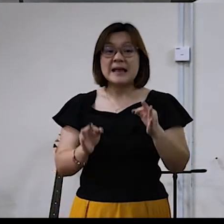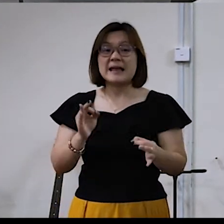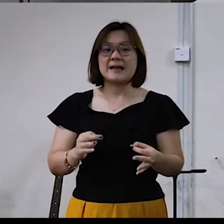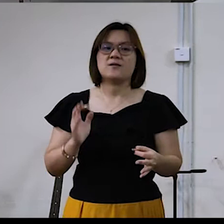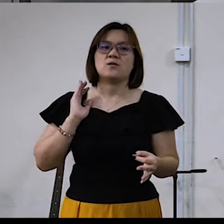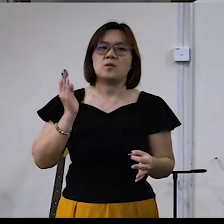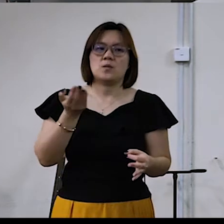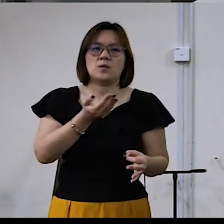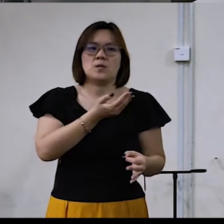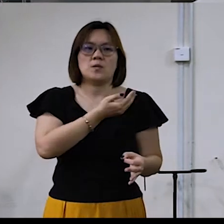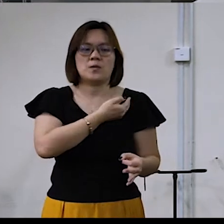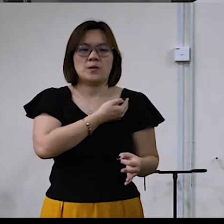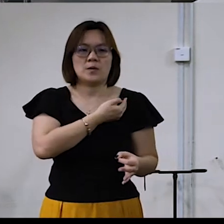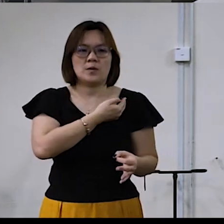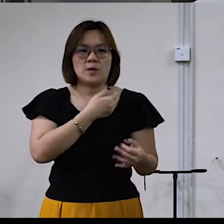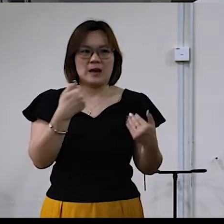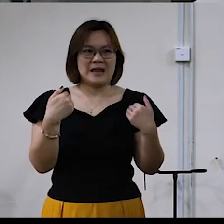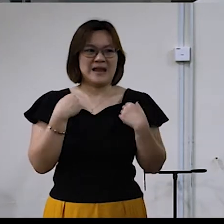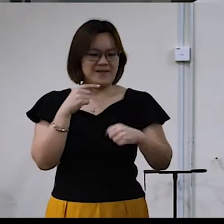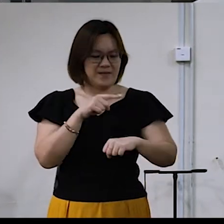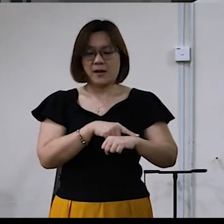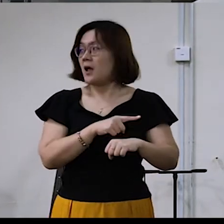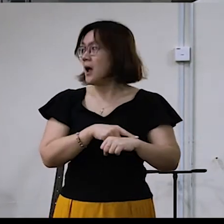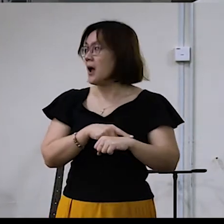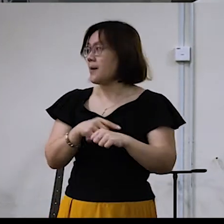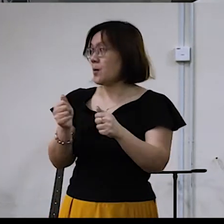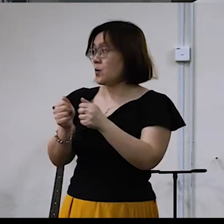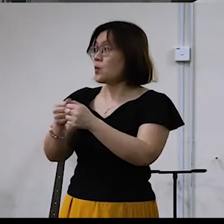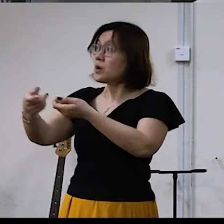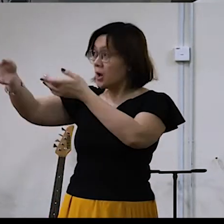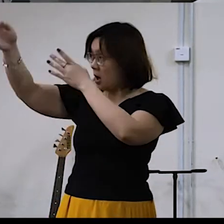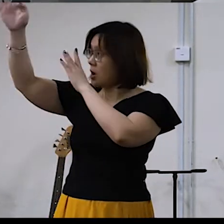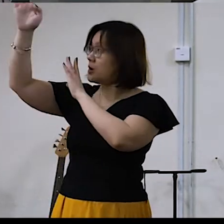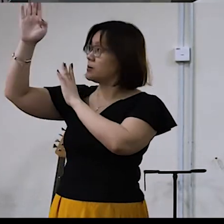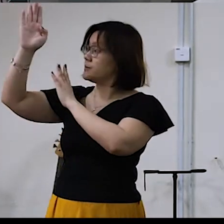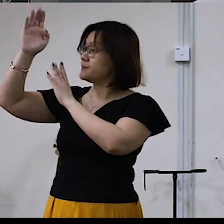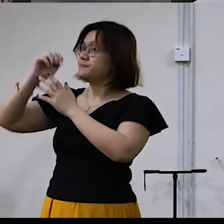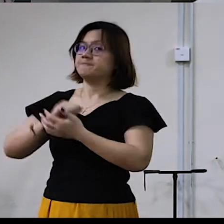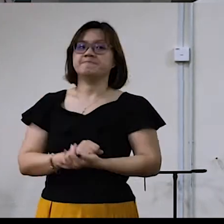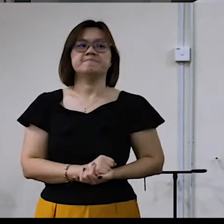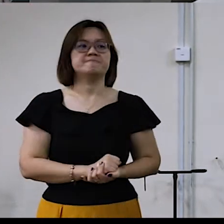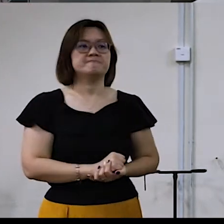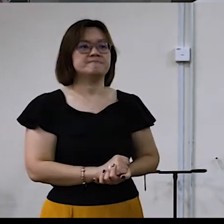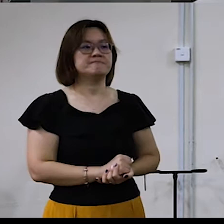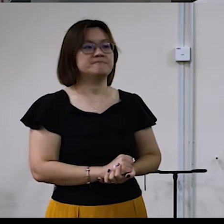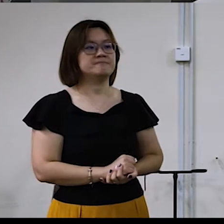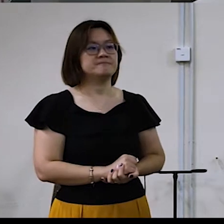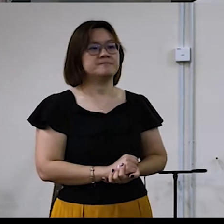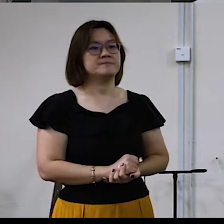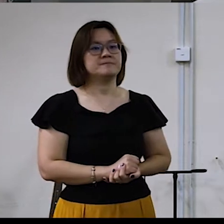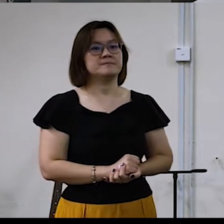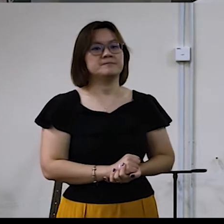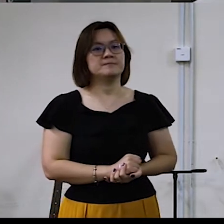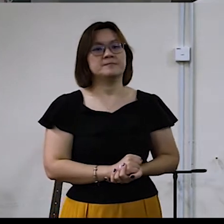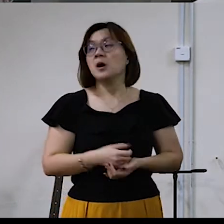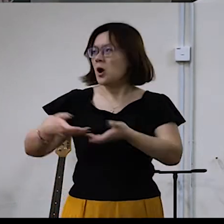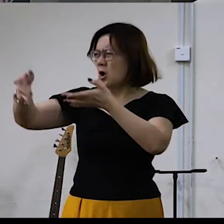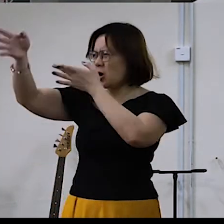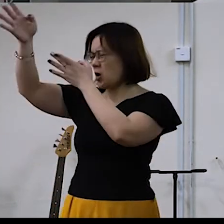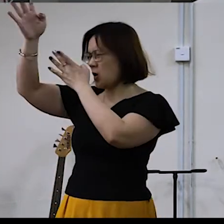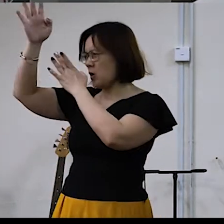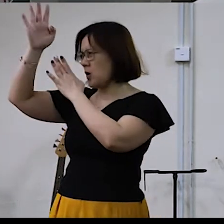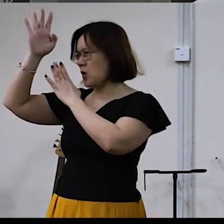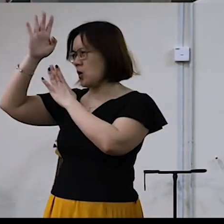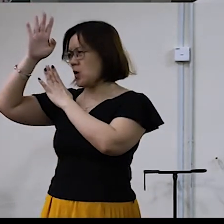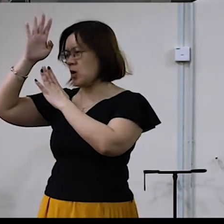this whole week when I was in Sabah, Kota Kinabalu, the Lord said, He was teaching me and reminding me over and over again